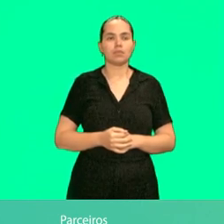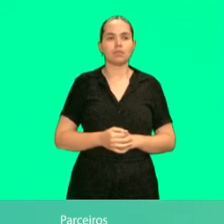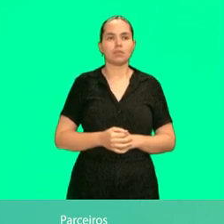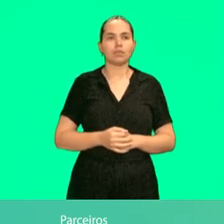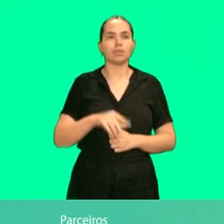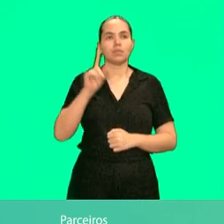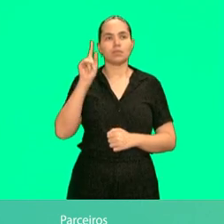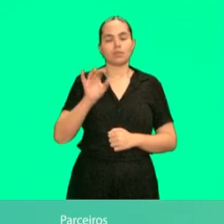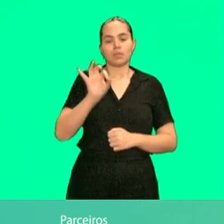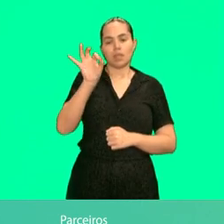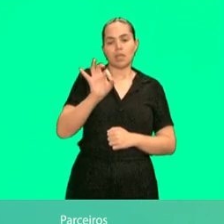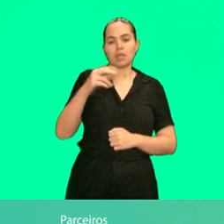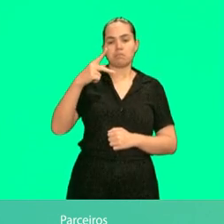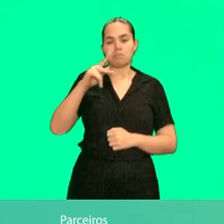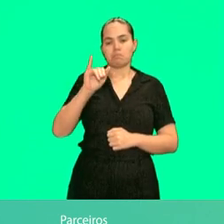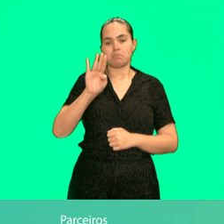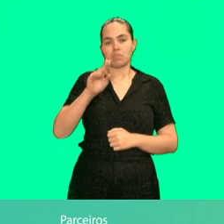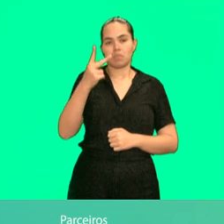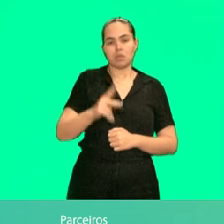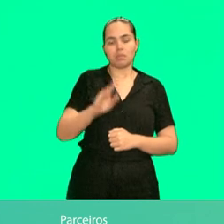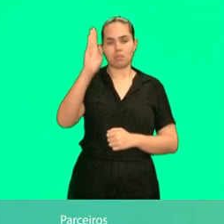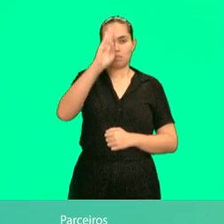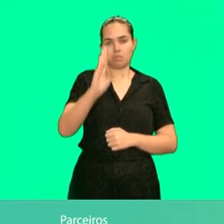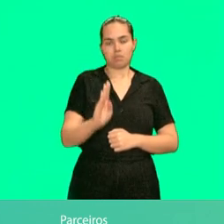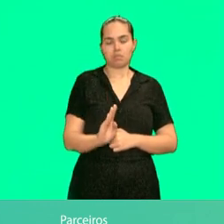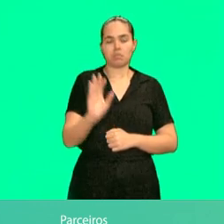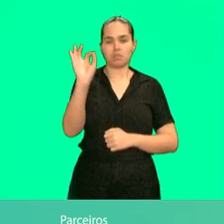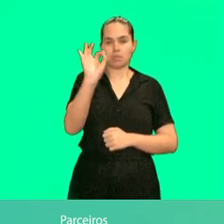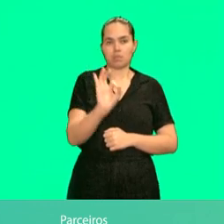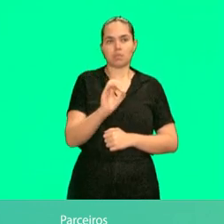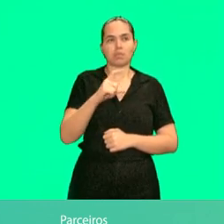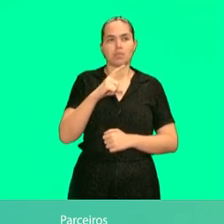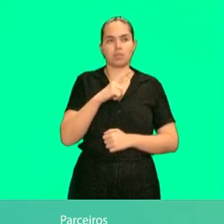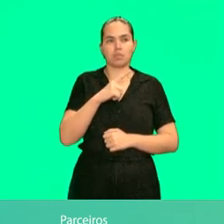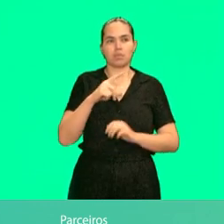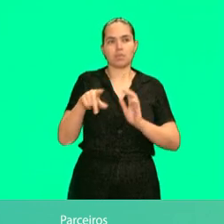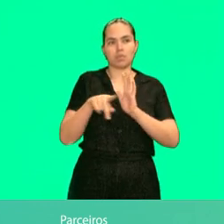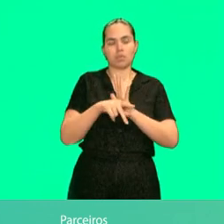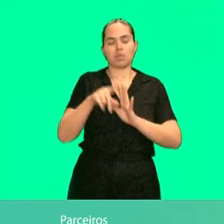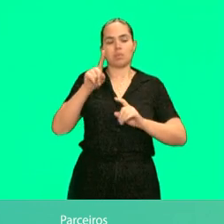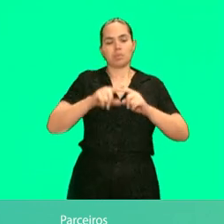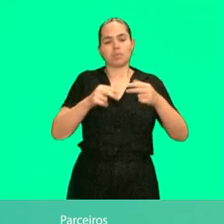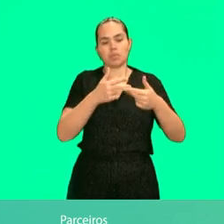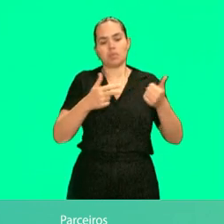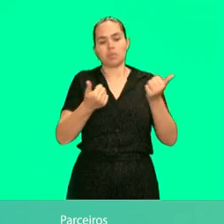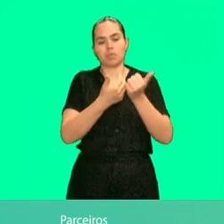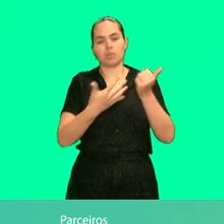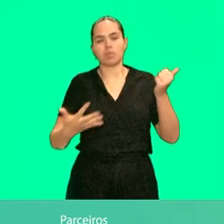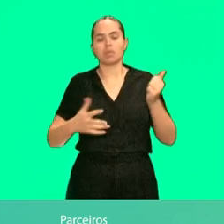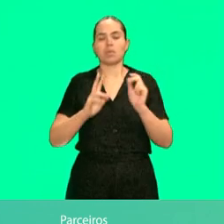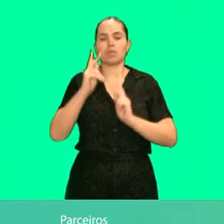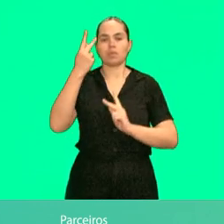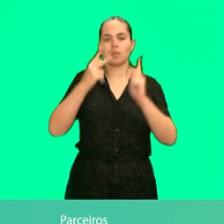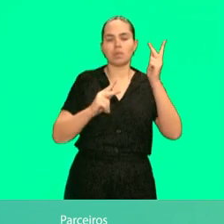for various applications. So that's here we have the GDP for Brazil.